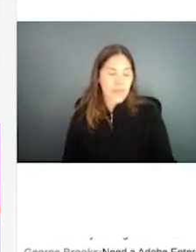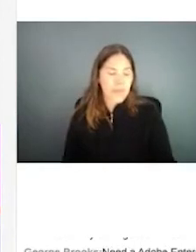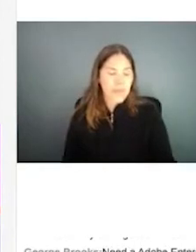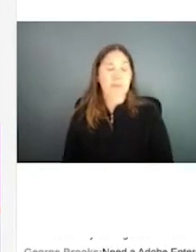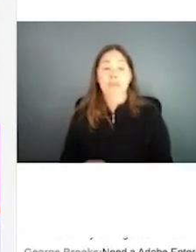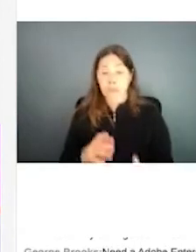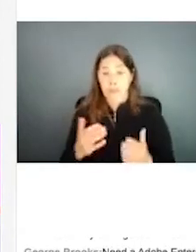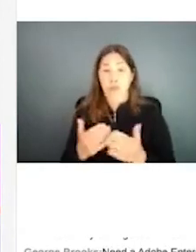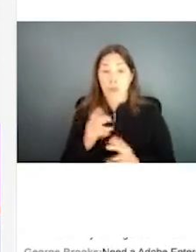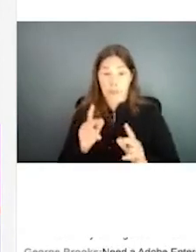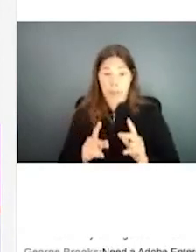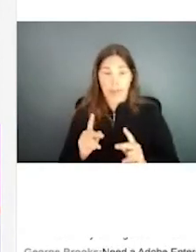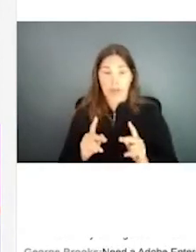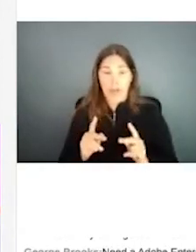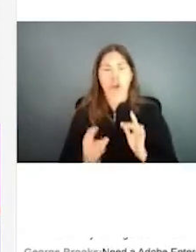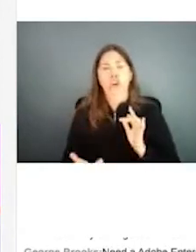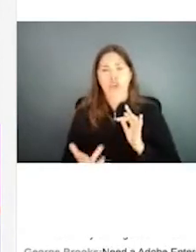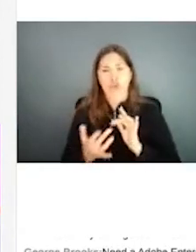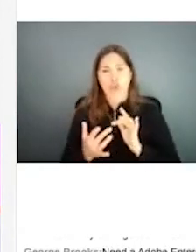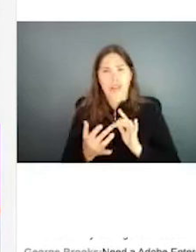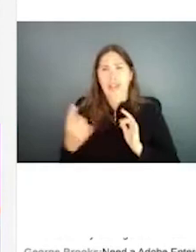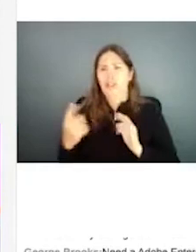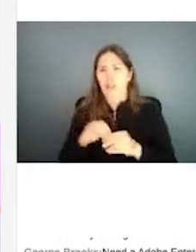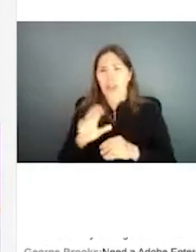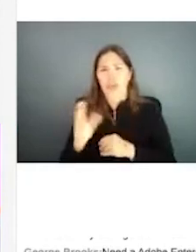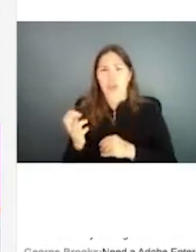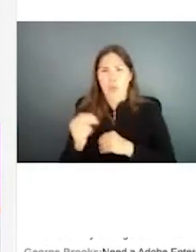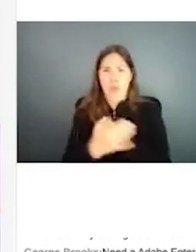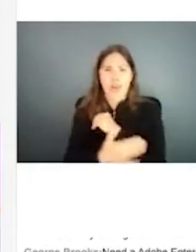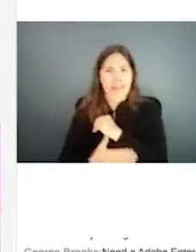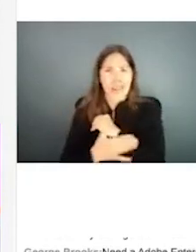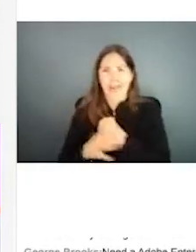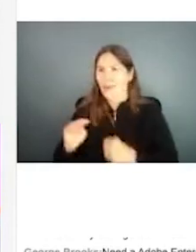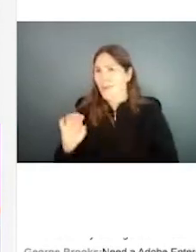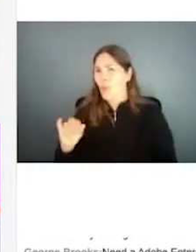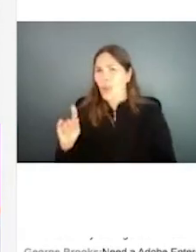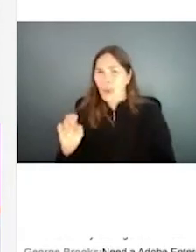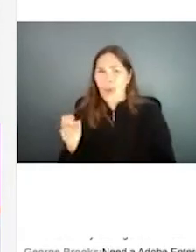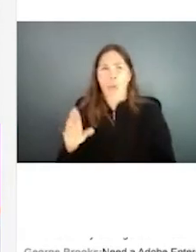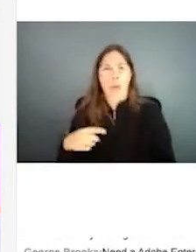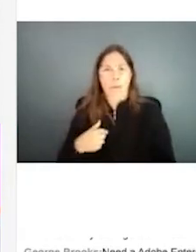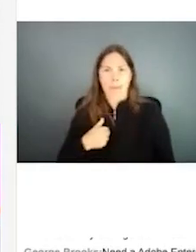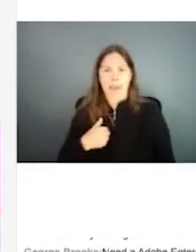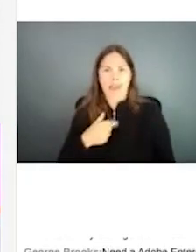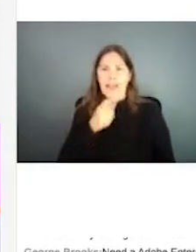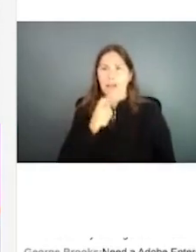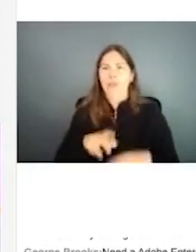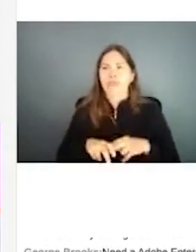New people, reach out to someone in your county, the Moodle, me, all right? Don't sit out